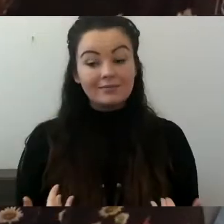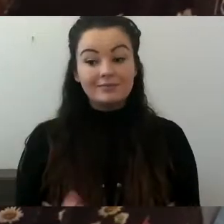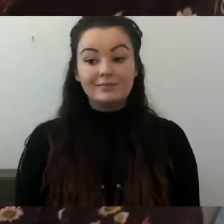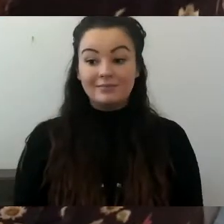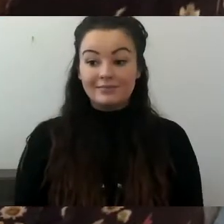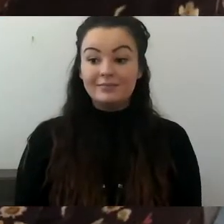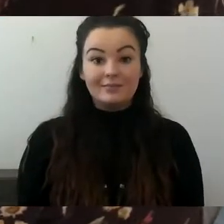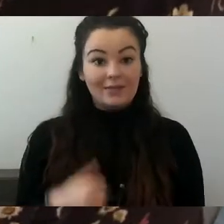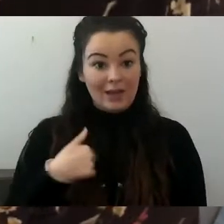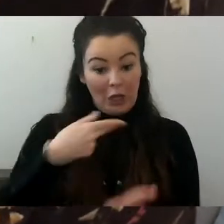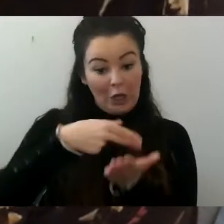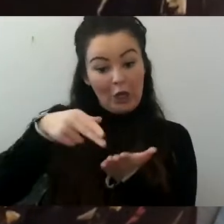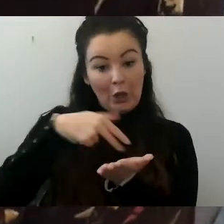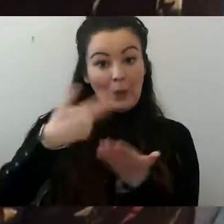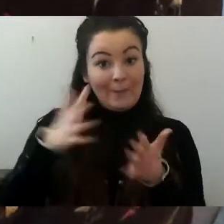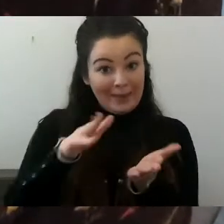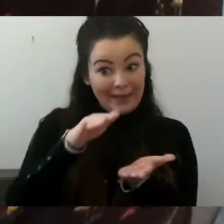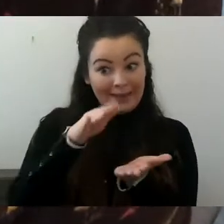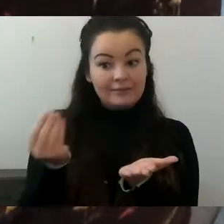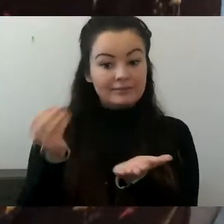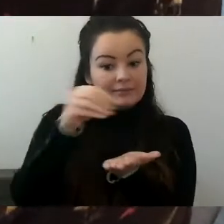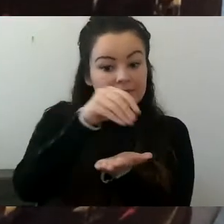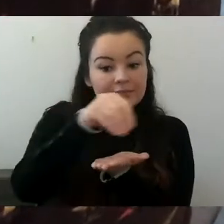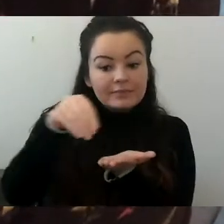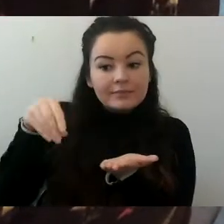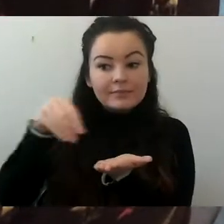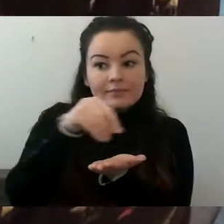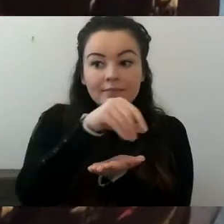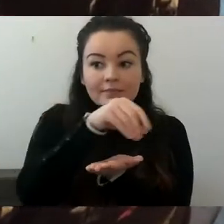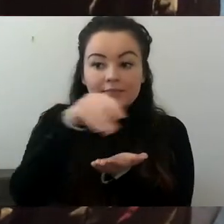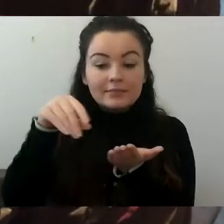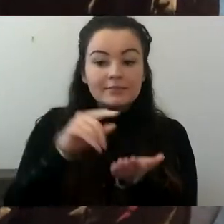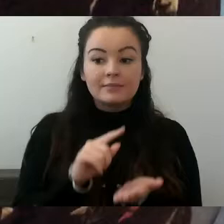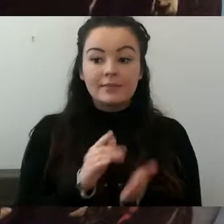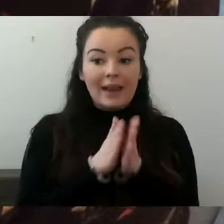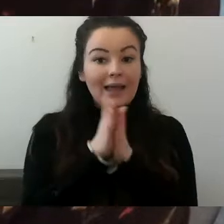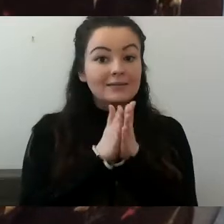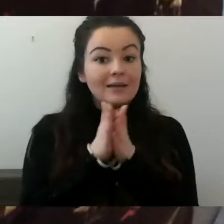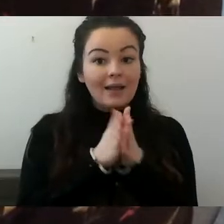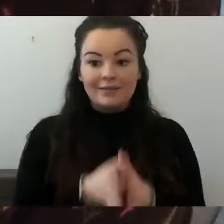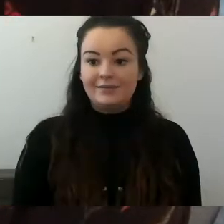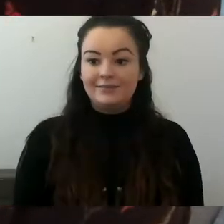pasta. So I've got my glue on. I'm just going to stick